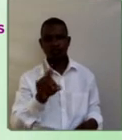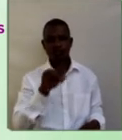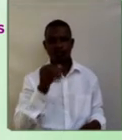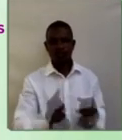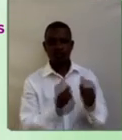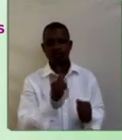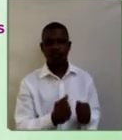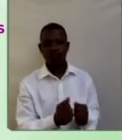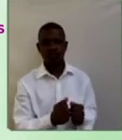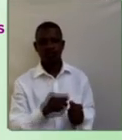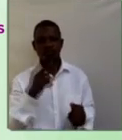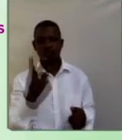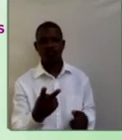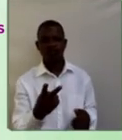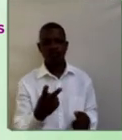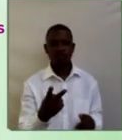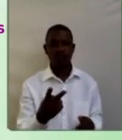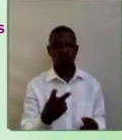which. 2.